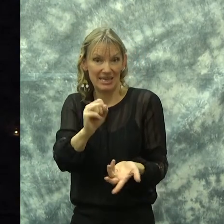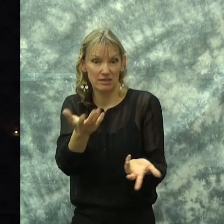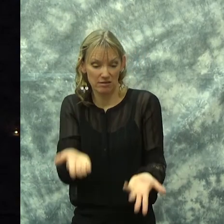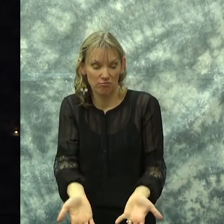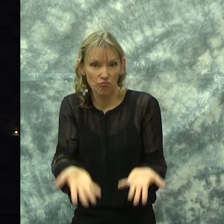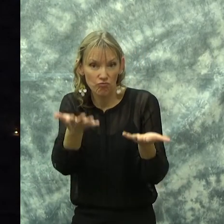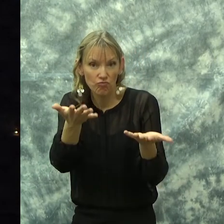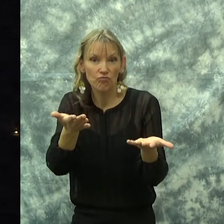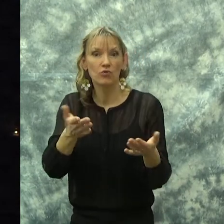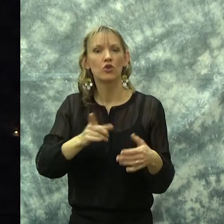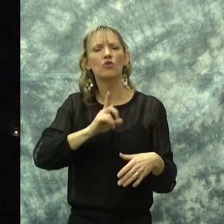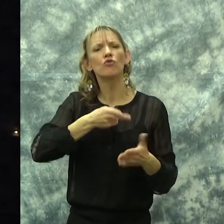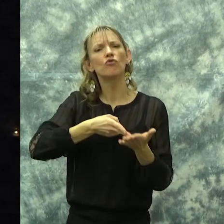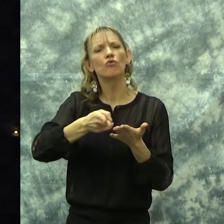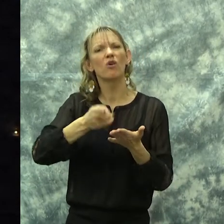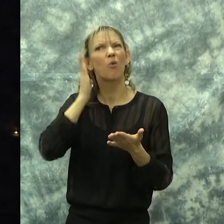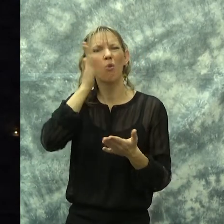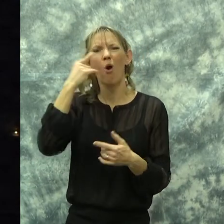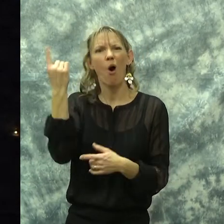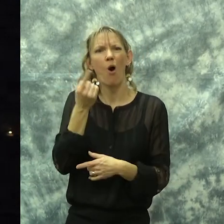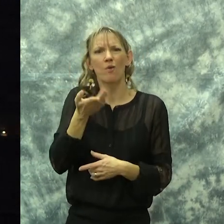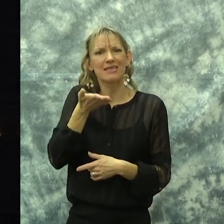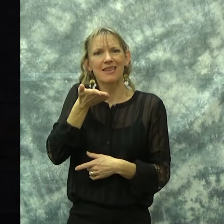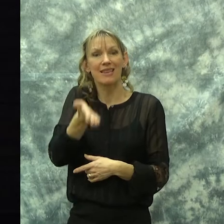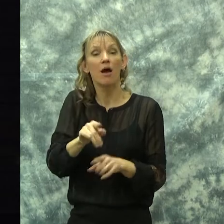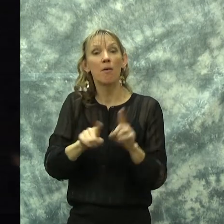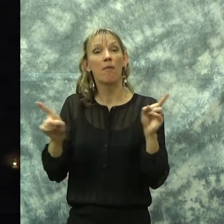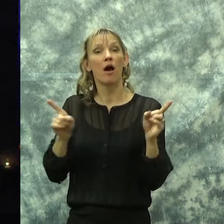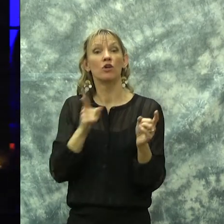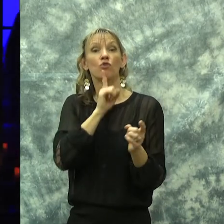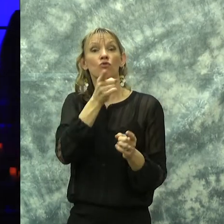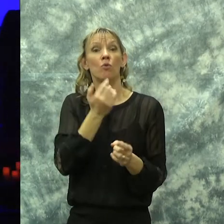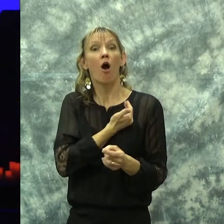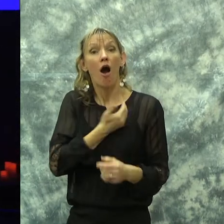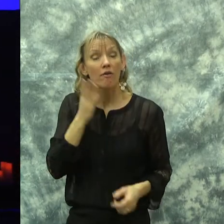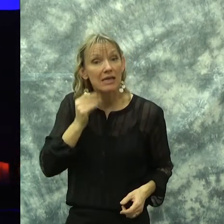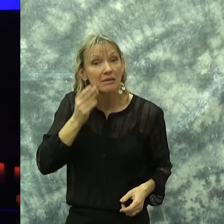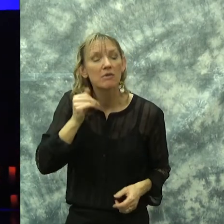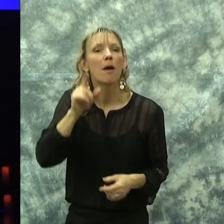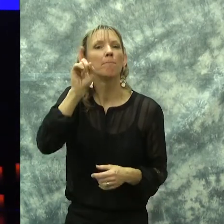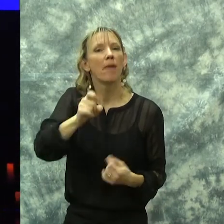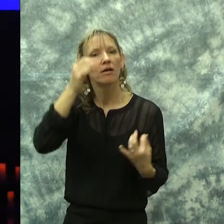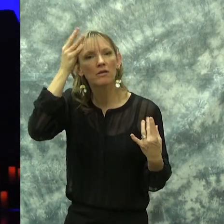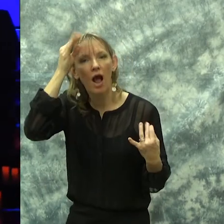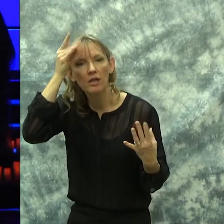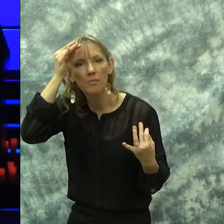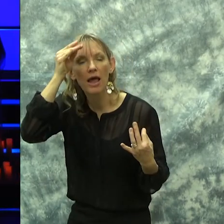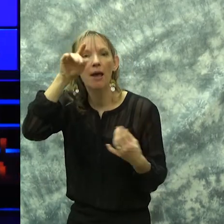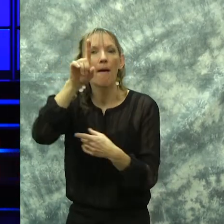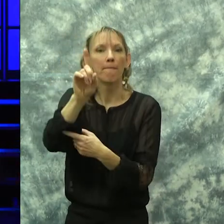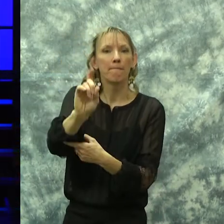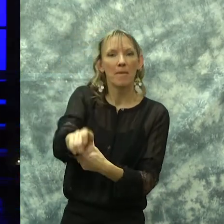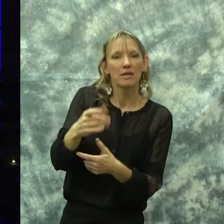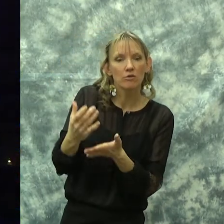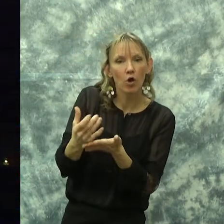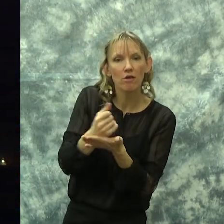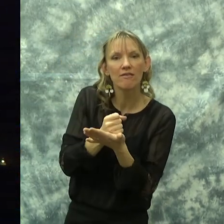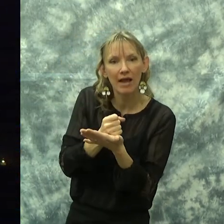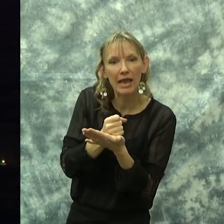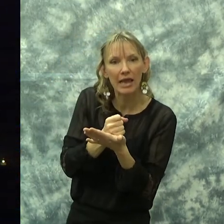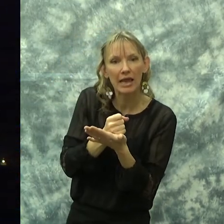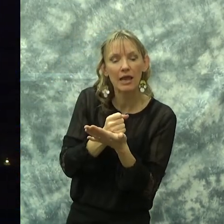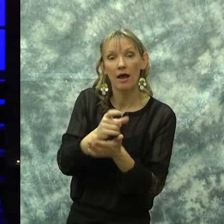The truth is, it will always be there, but to be true in our experience, we have to contemplate it, we have to cultivate